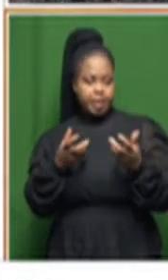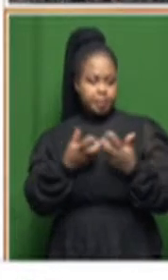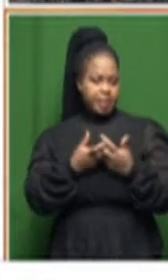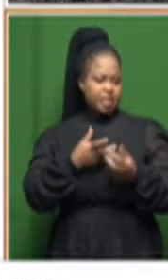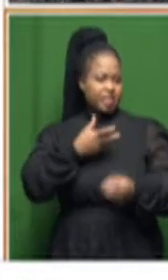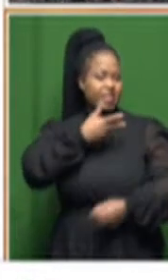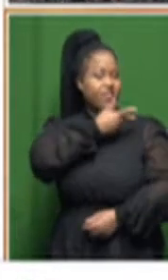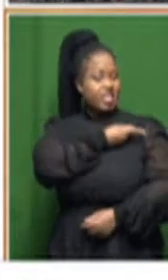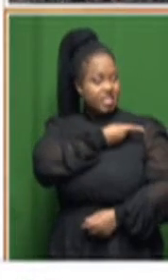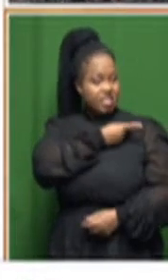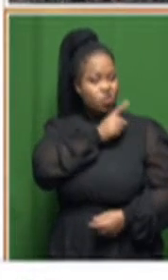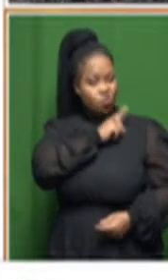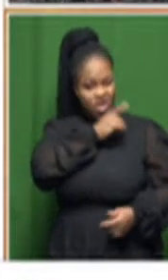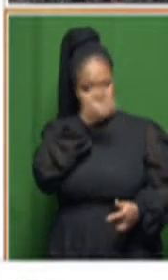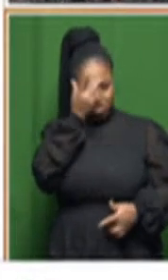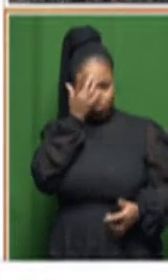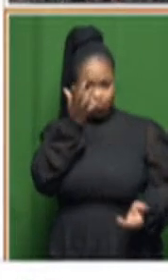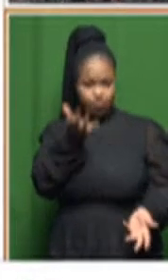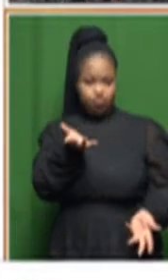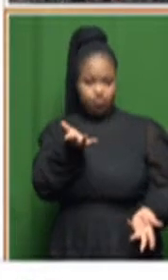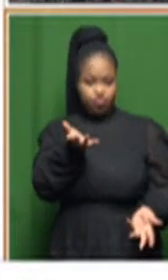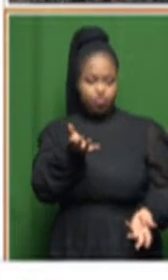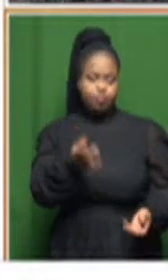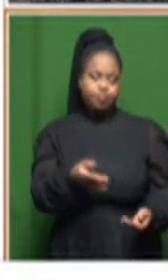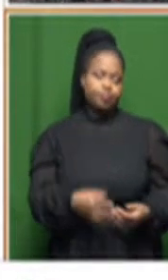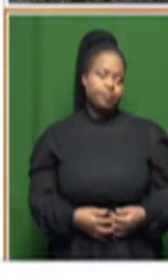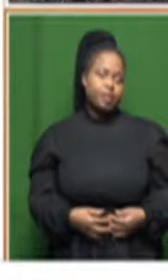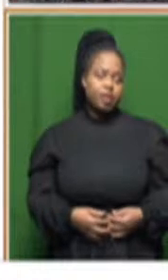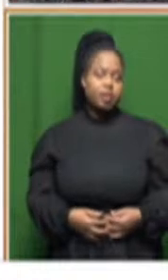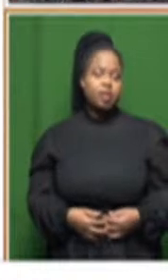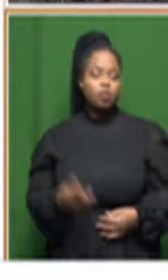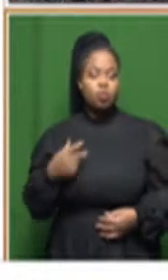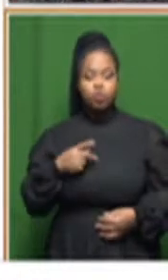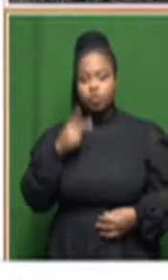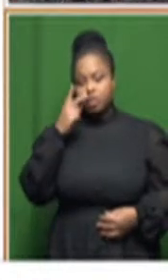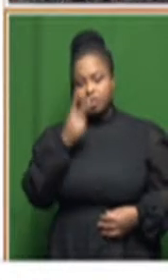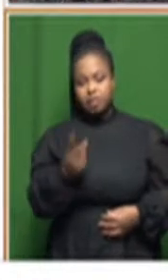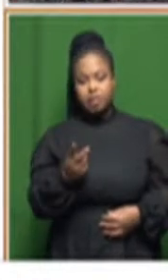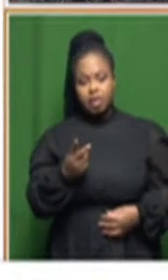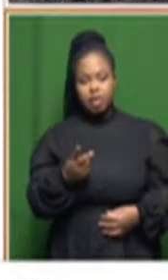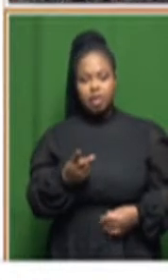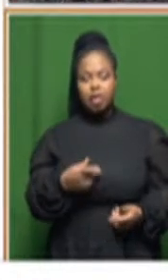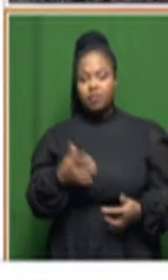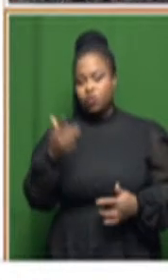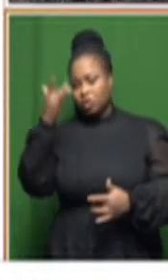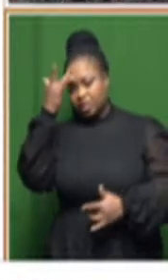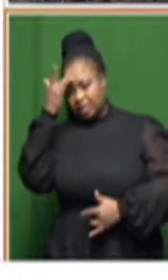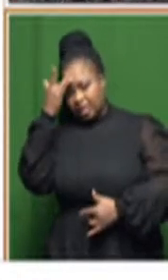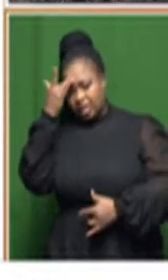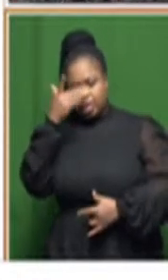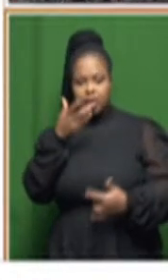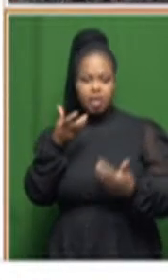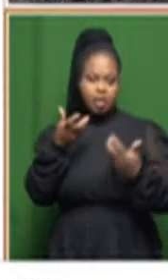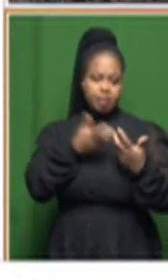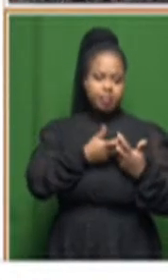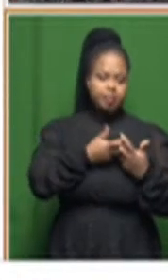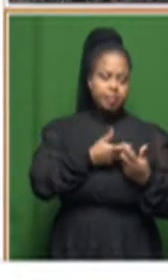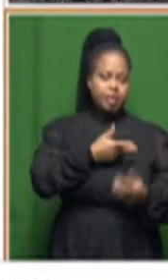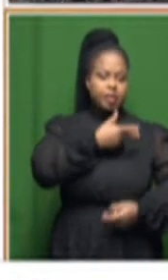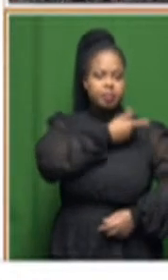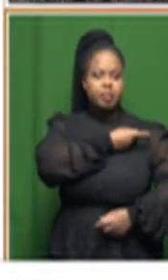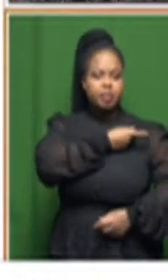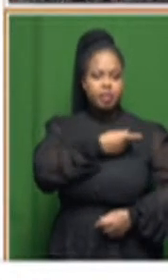the vaccine that's been received. So when we look at the causal association, cause and effect